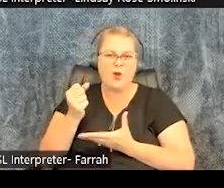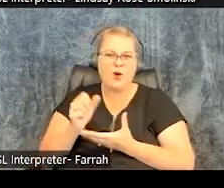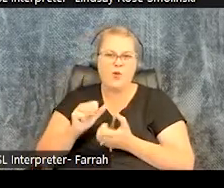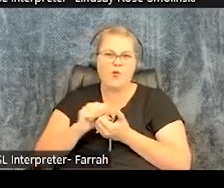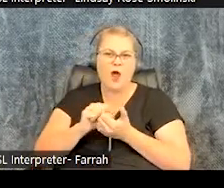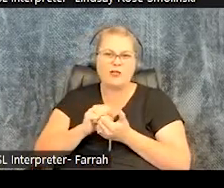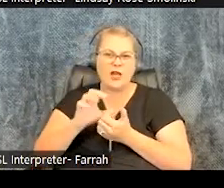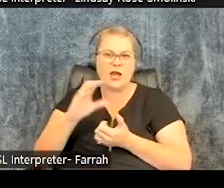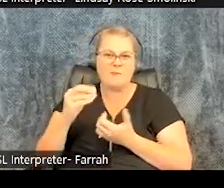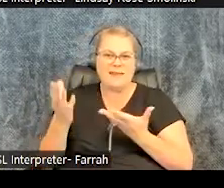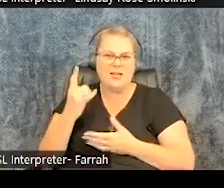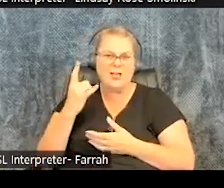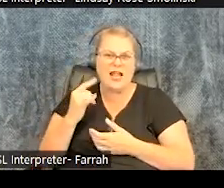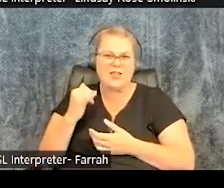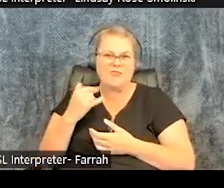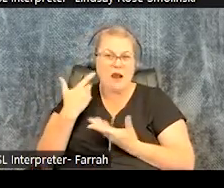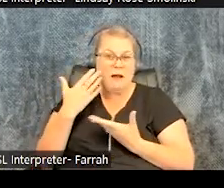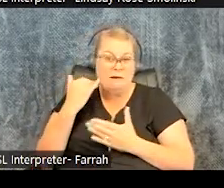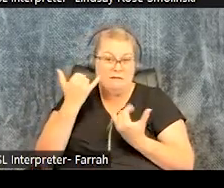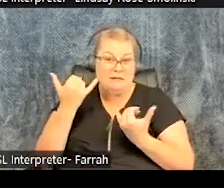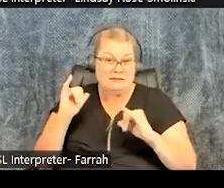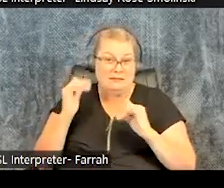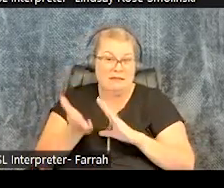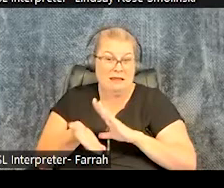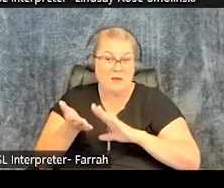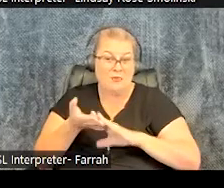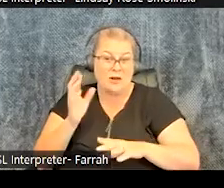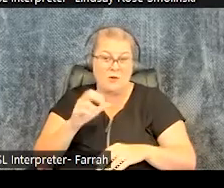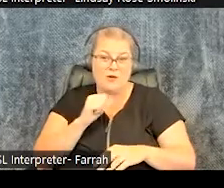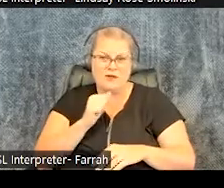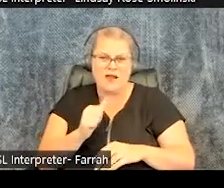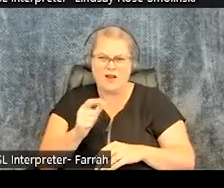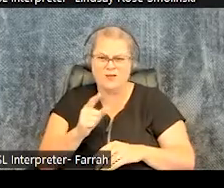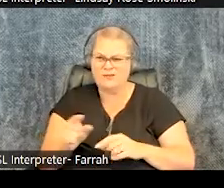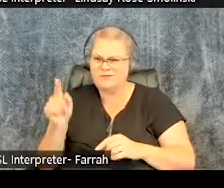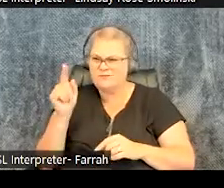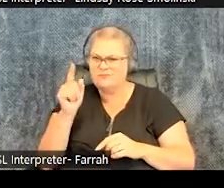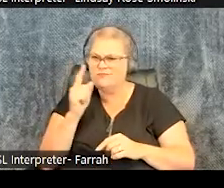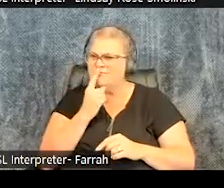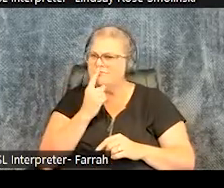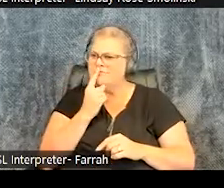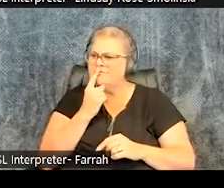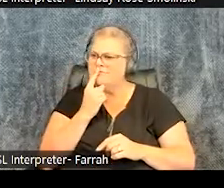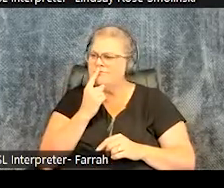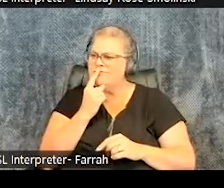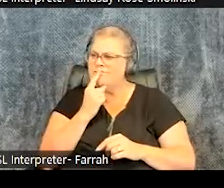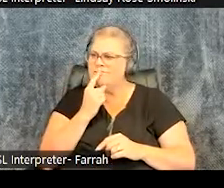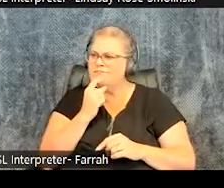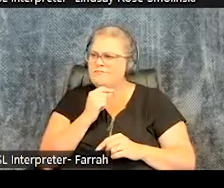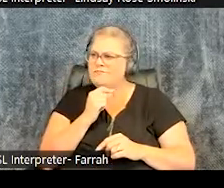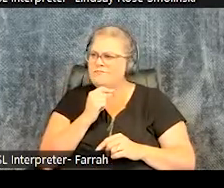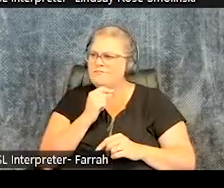I don't know if they're still operating or not. They were up in What?